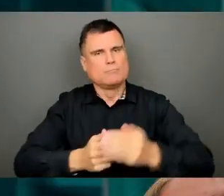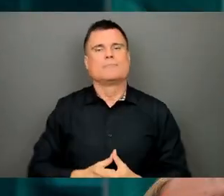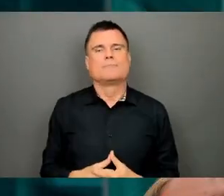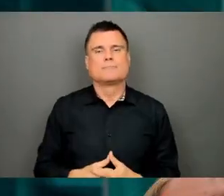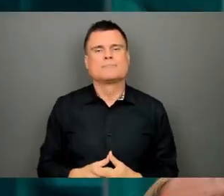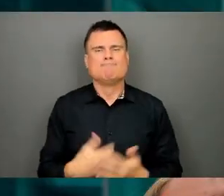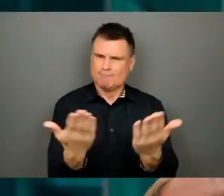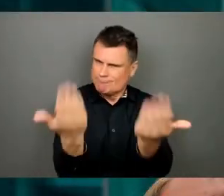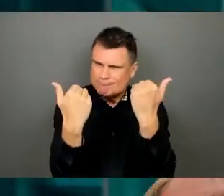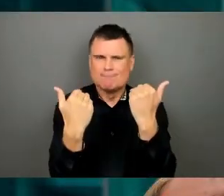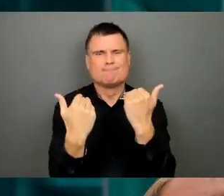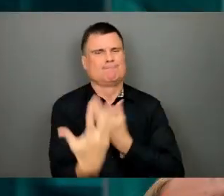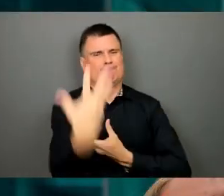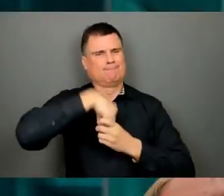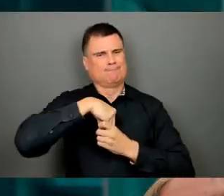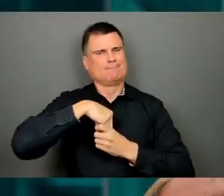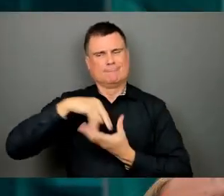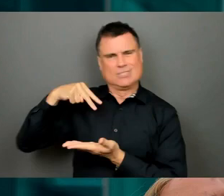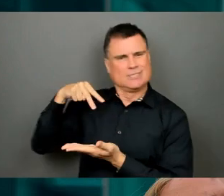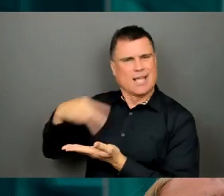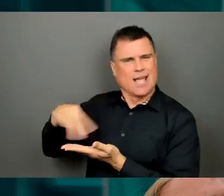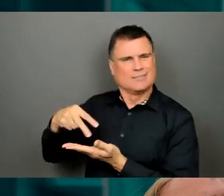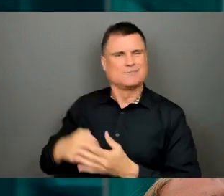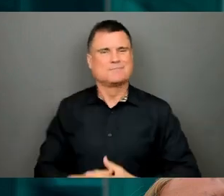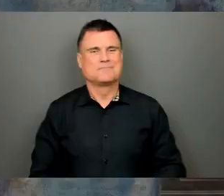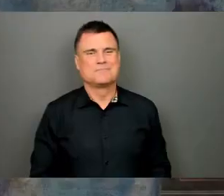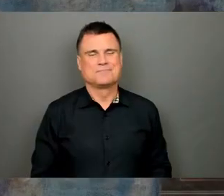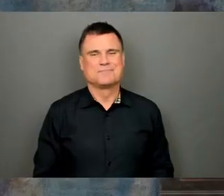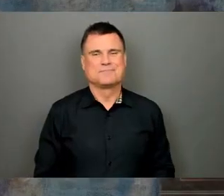join and share in this unique experience. See you on the dance floor.